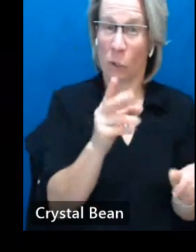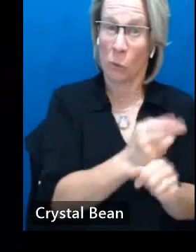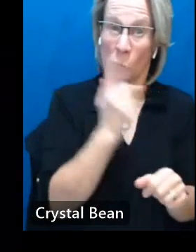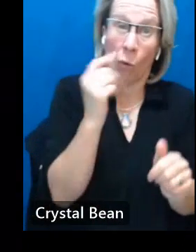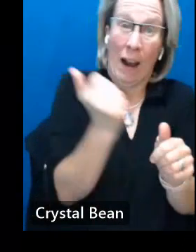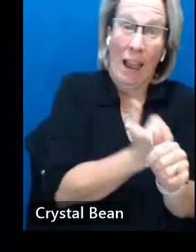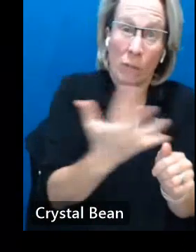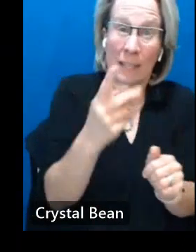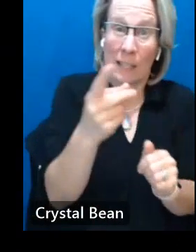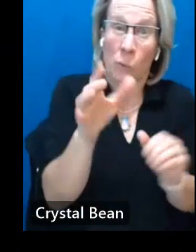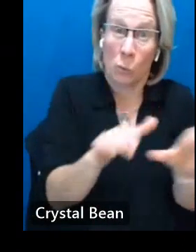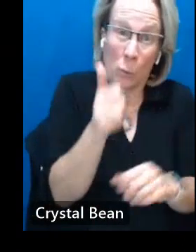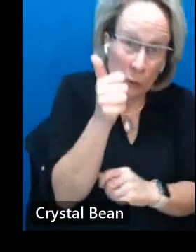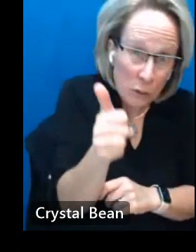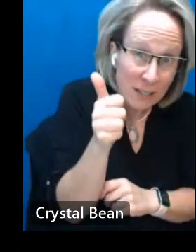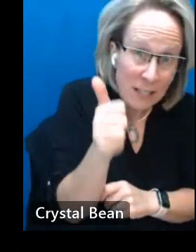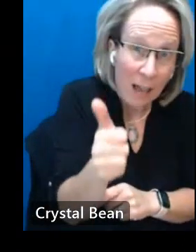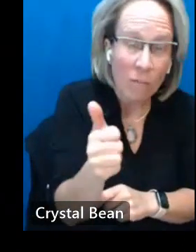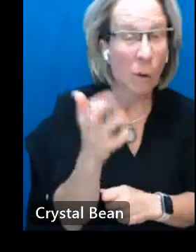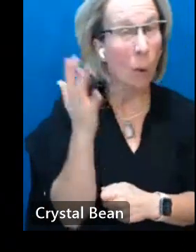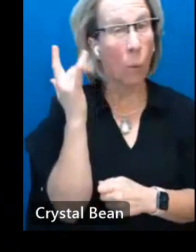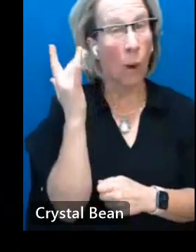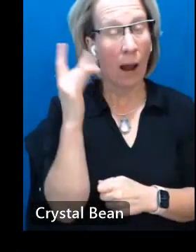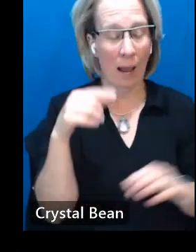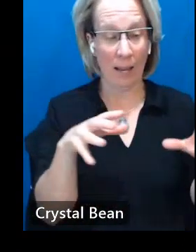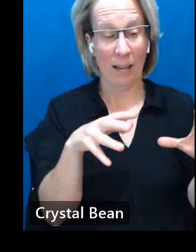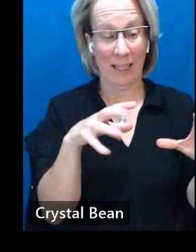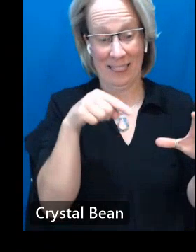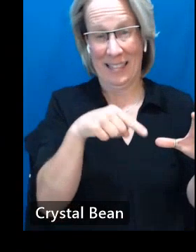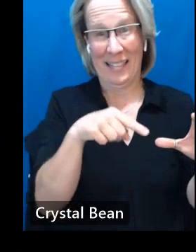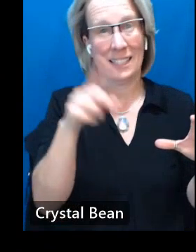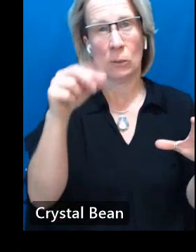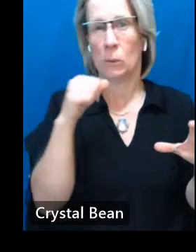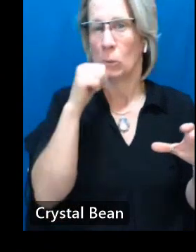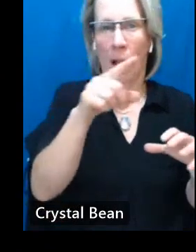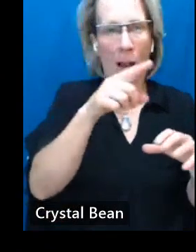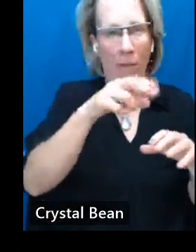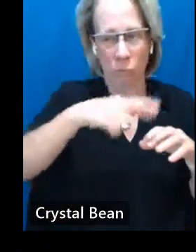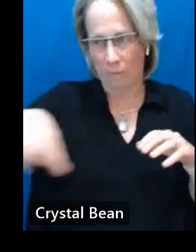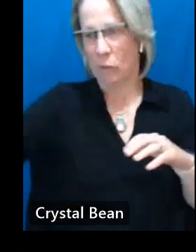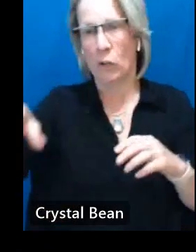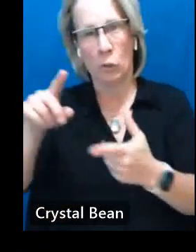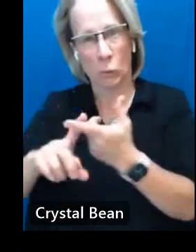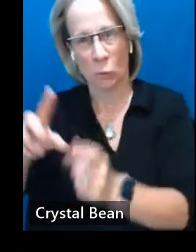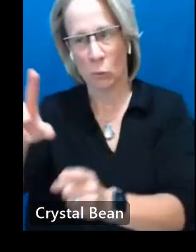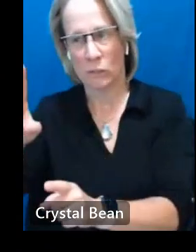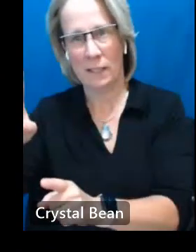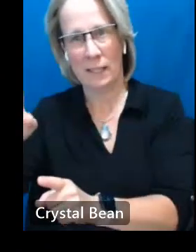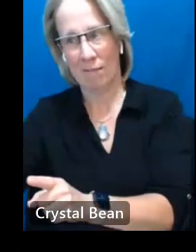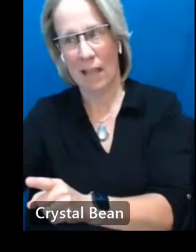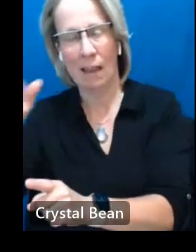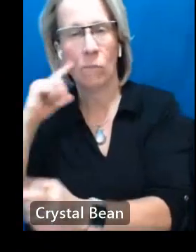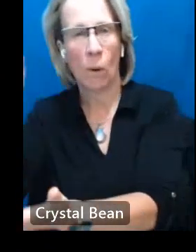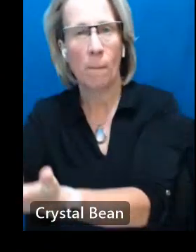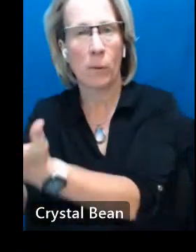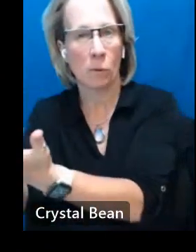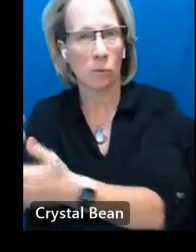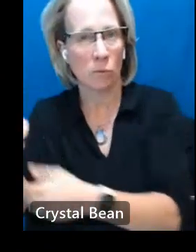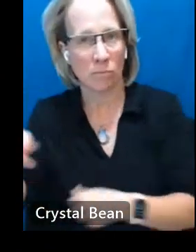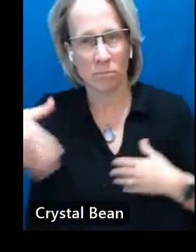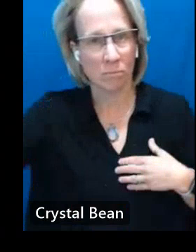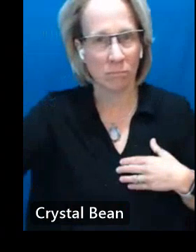because these will not go to our queue, will not go to the DFA to be approved. Okay. Pretty